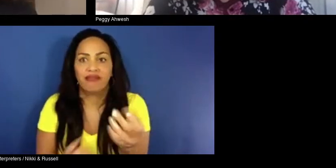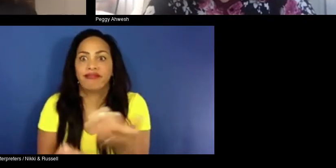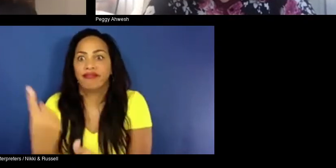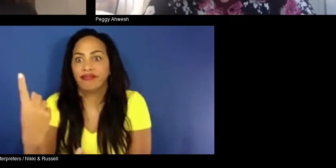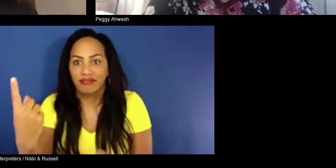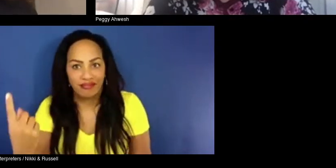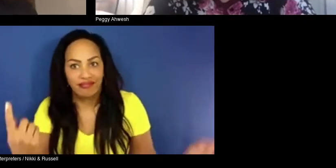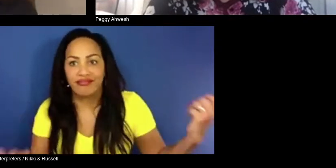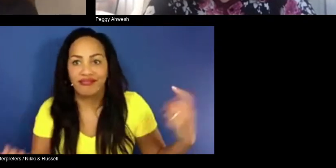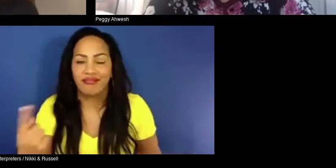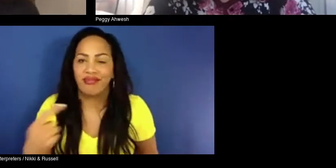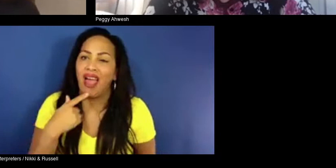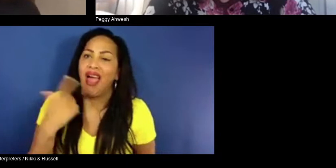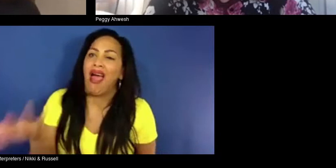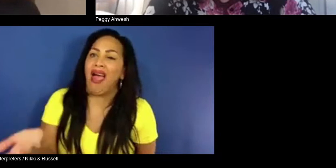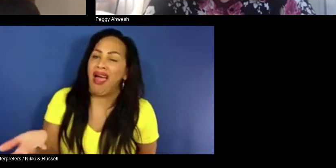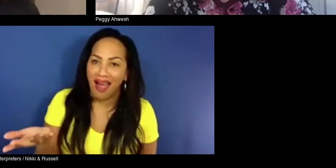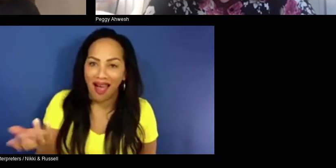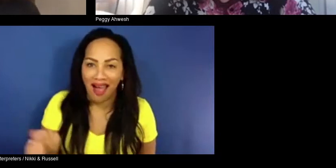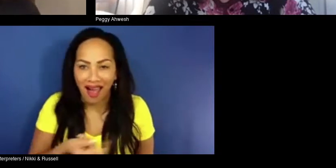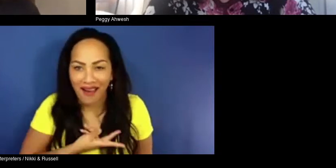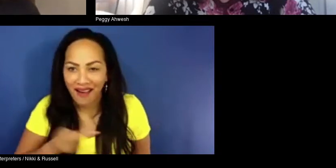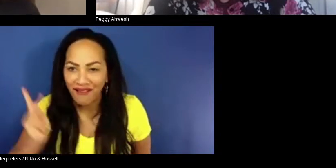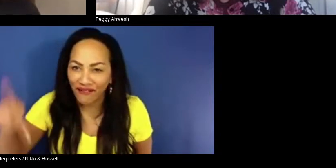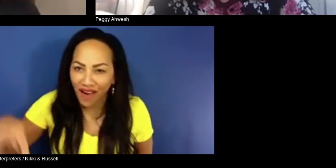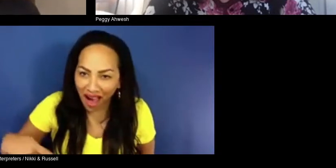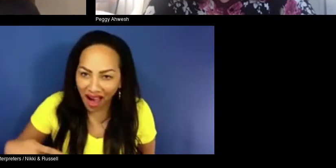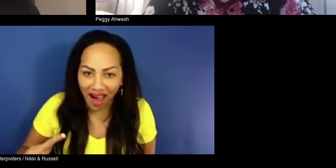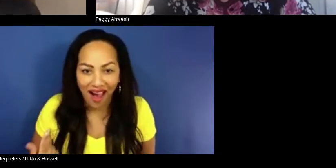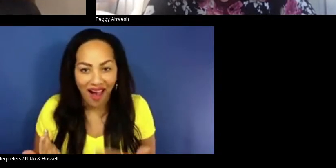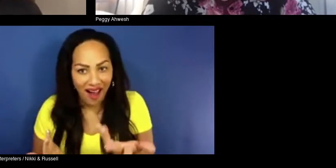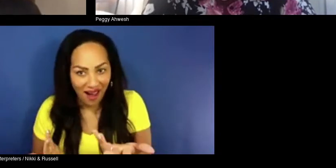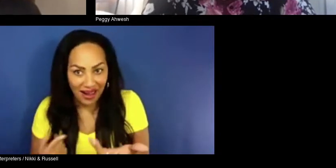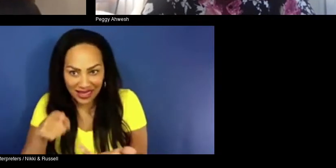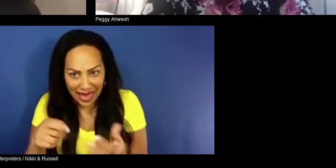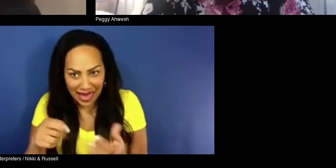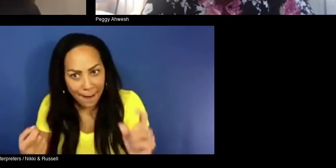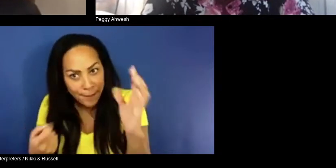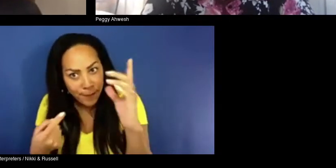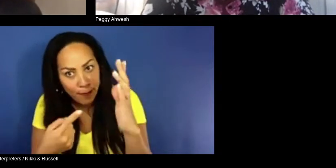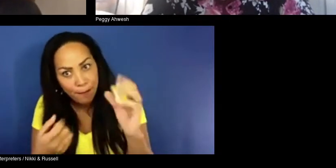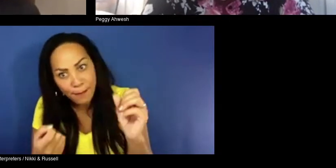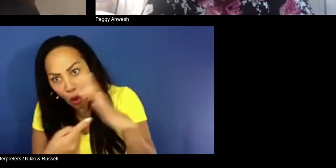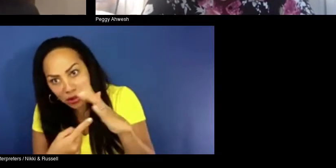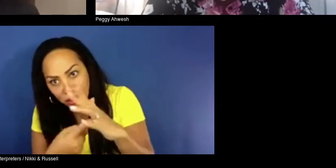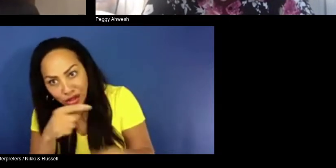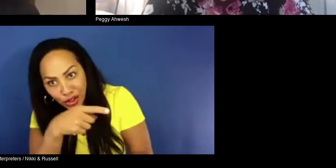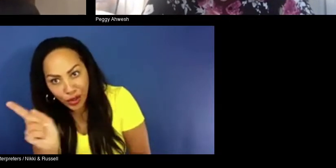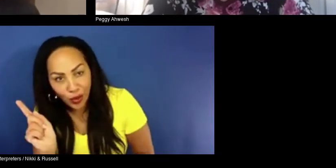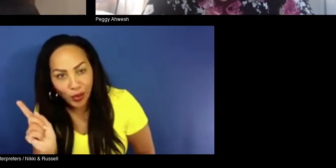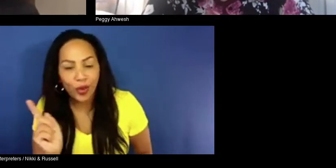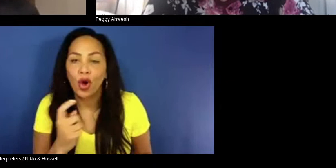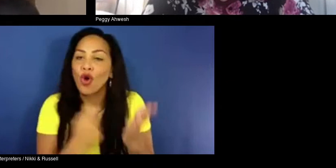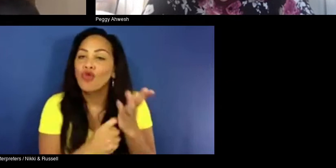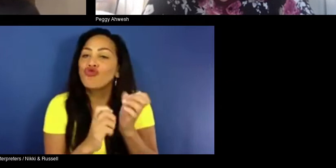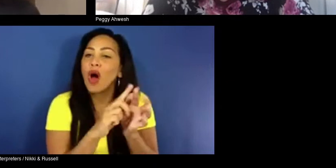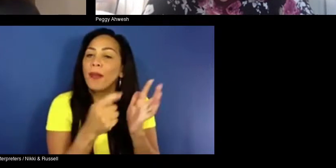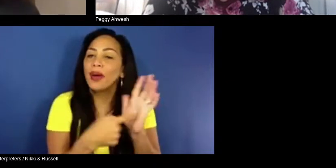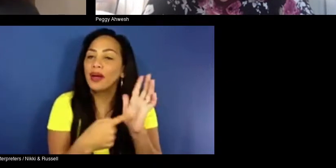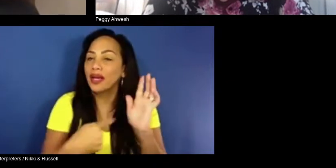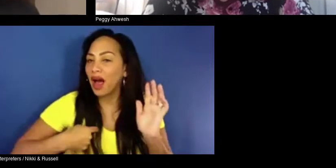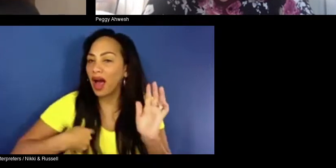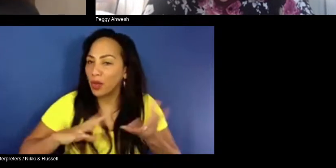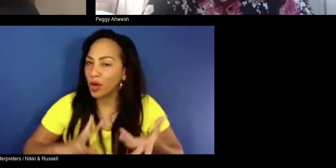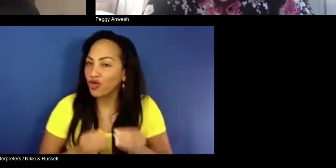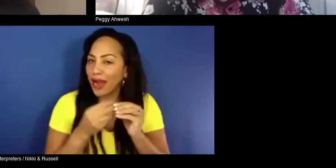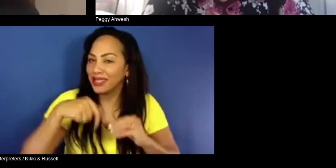putting the show together, Robert and I spoke a lot about how across many of your works, there's the sense that